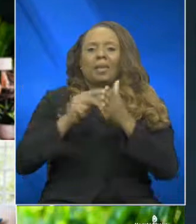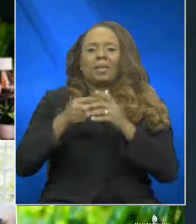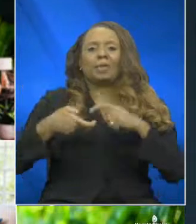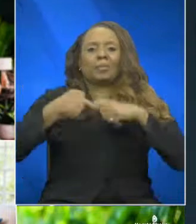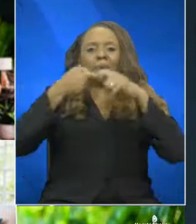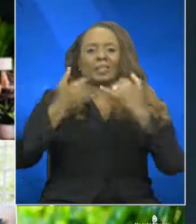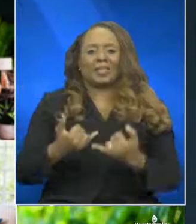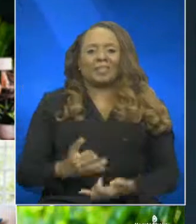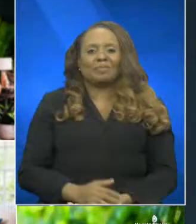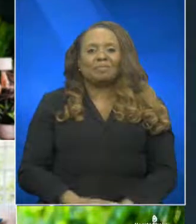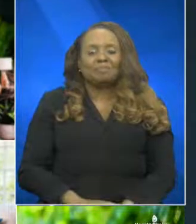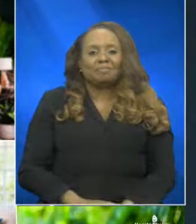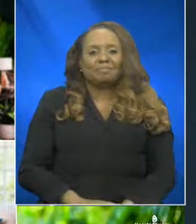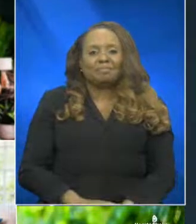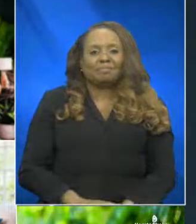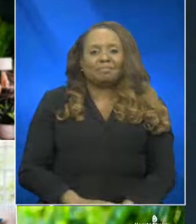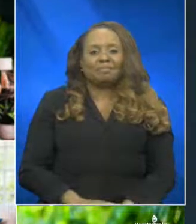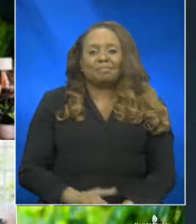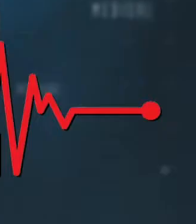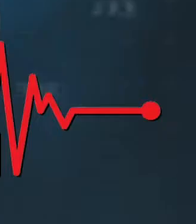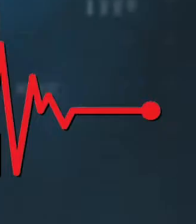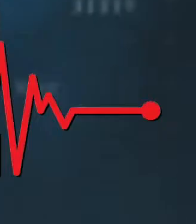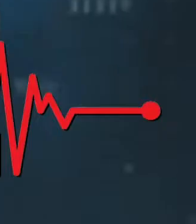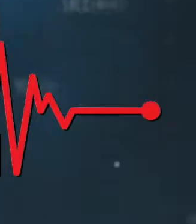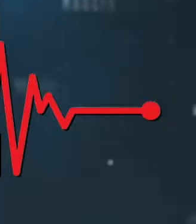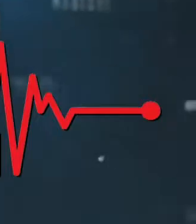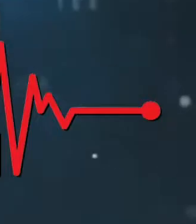back. Sure. Thank you.